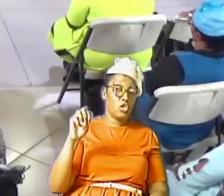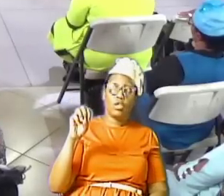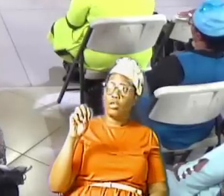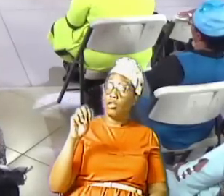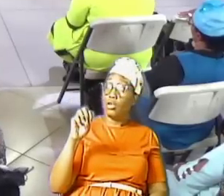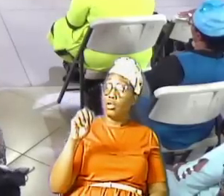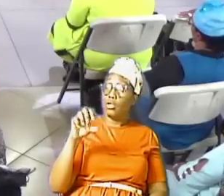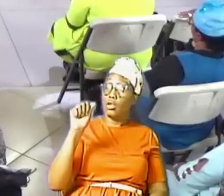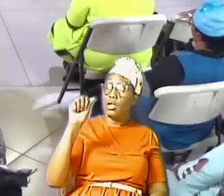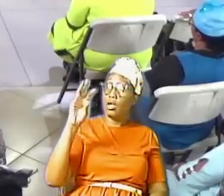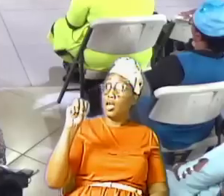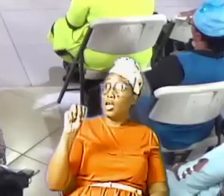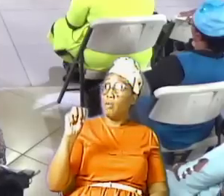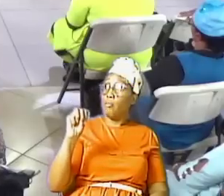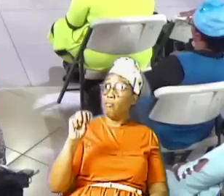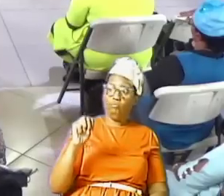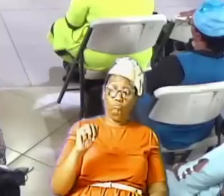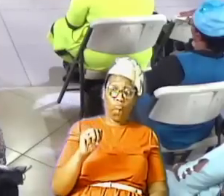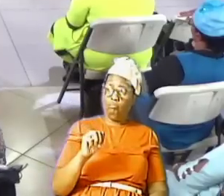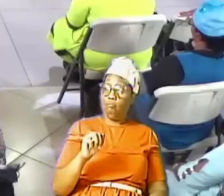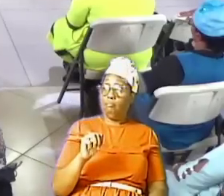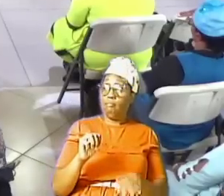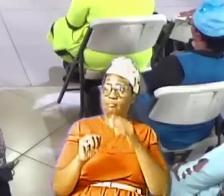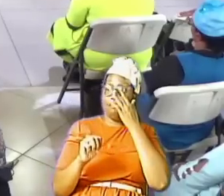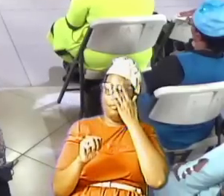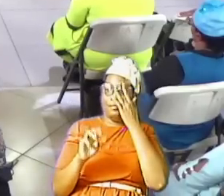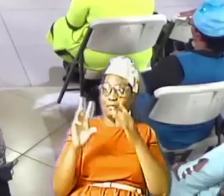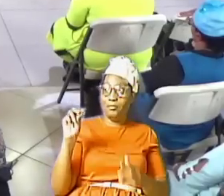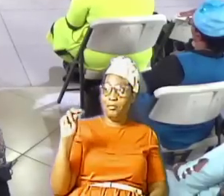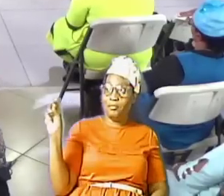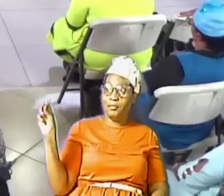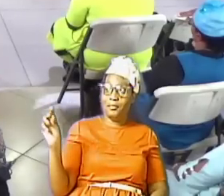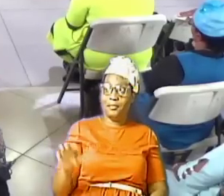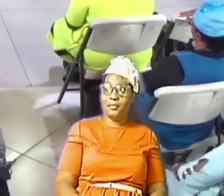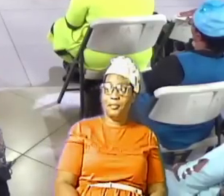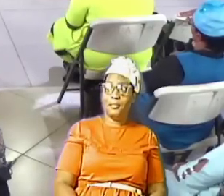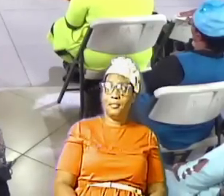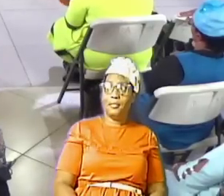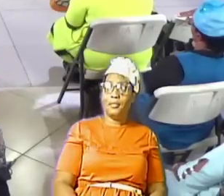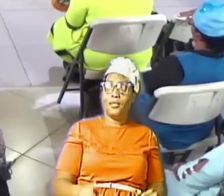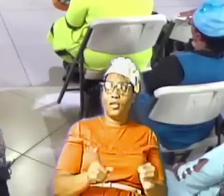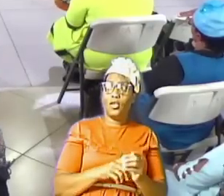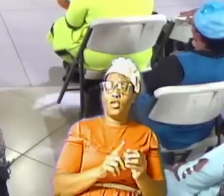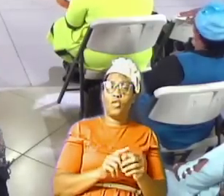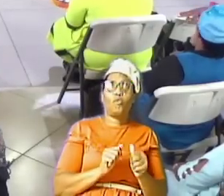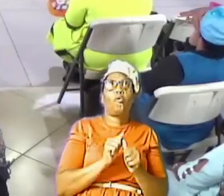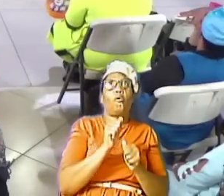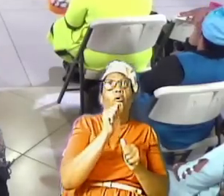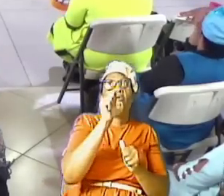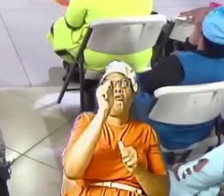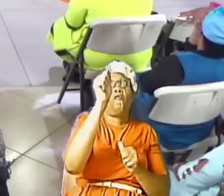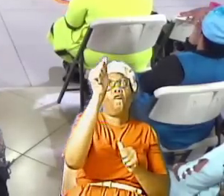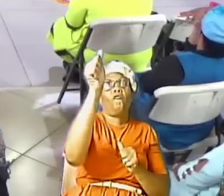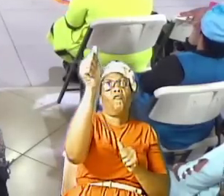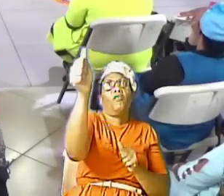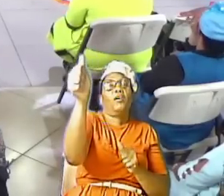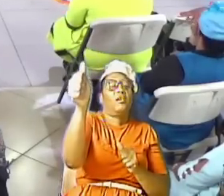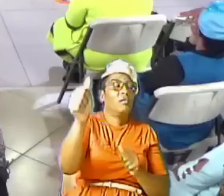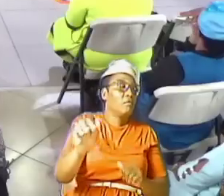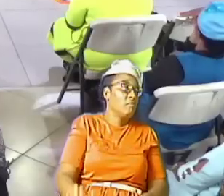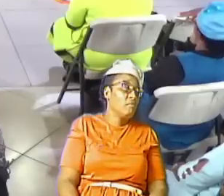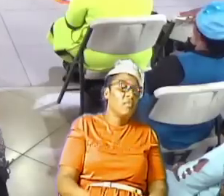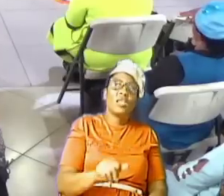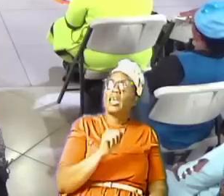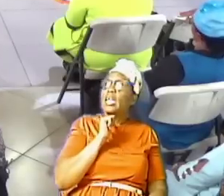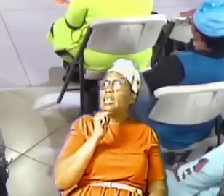6:30 a.m. And it is free admission. So as many